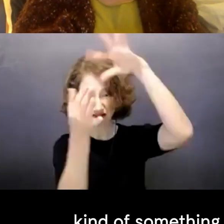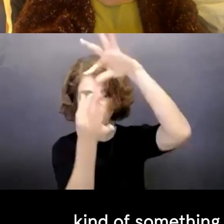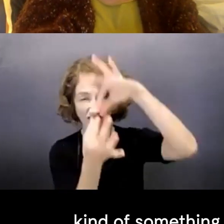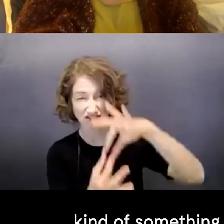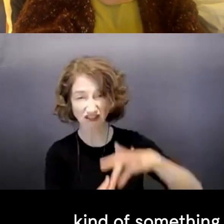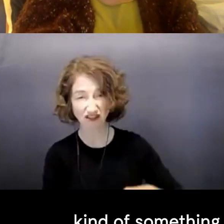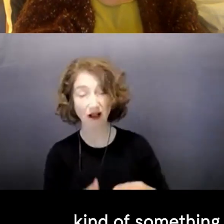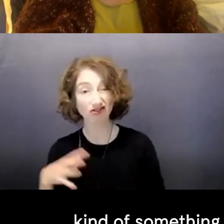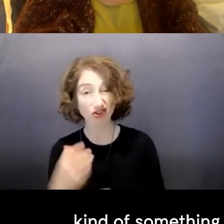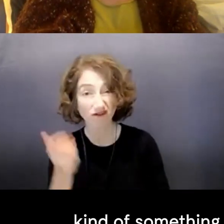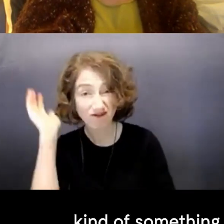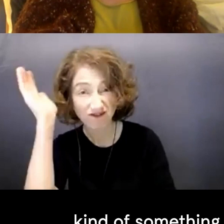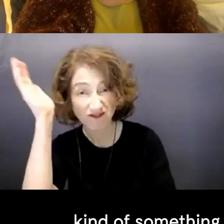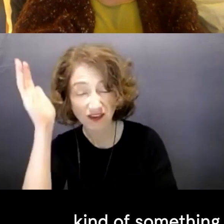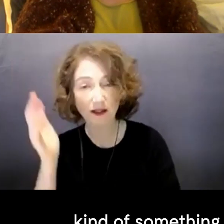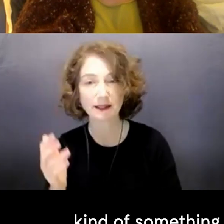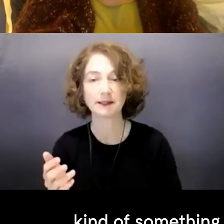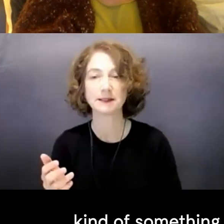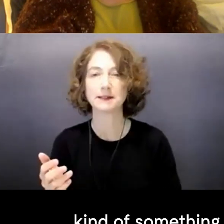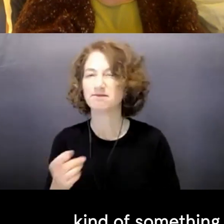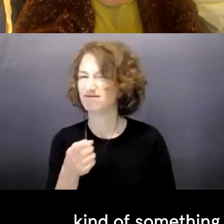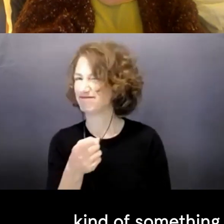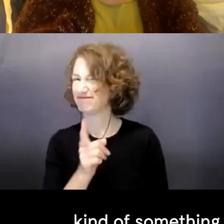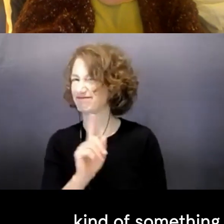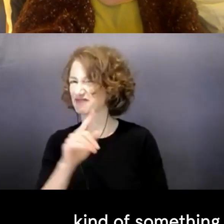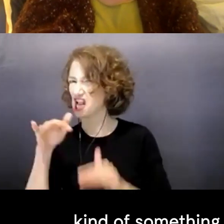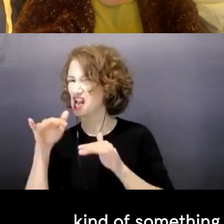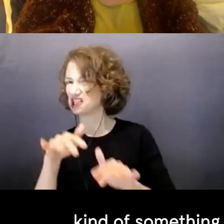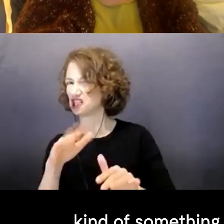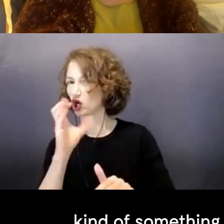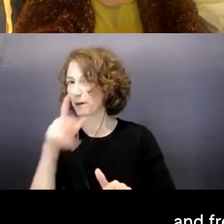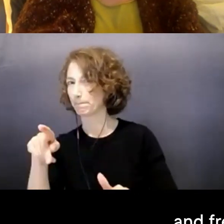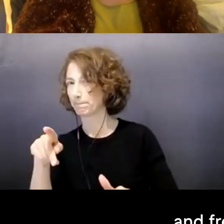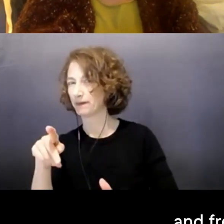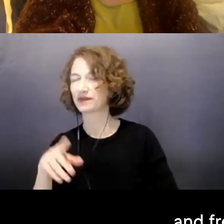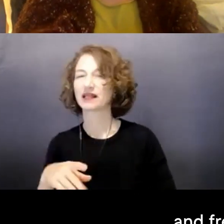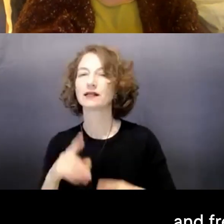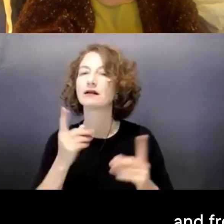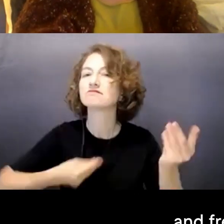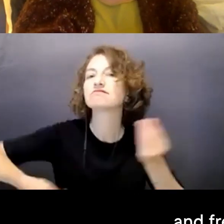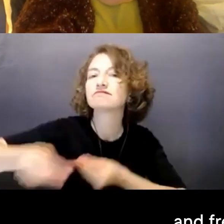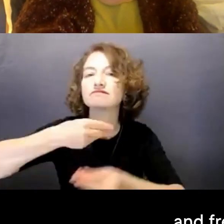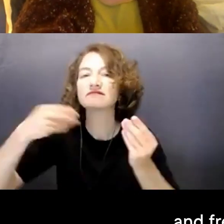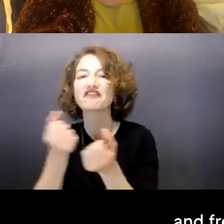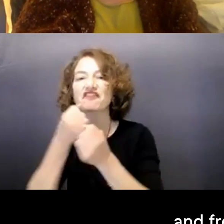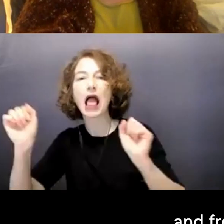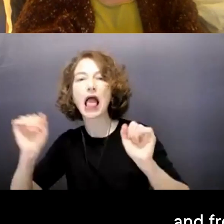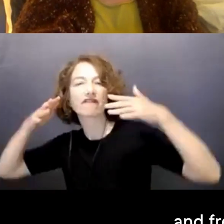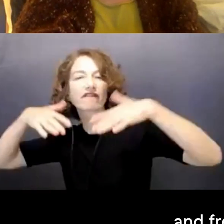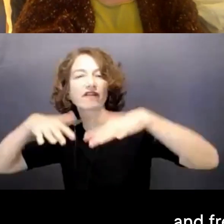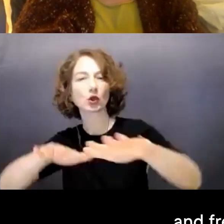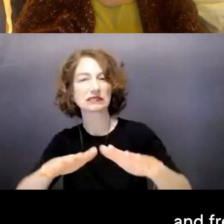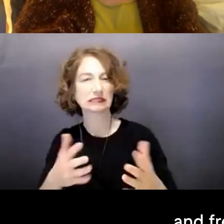Kind of something that we needed to crip, that maybe we could be more informal and free flowing, especially since I am